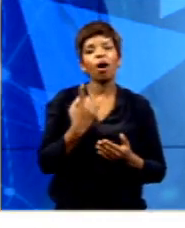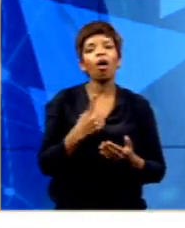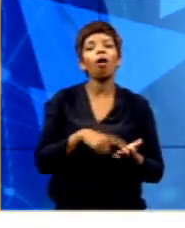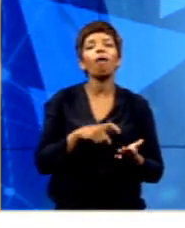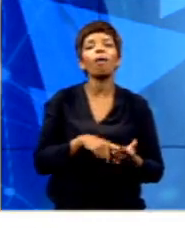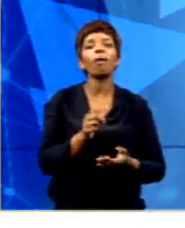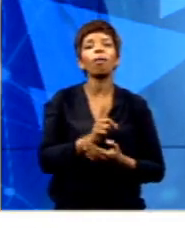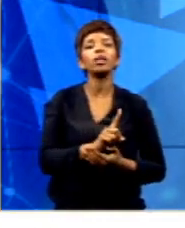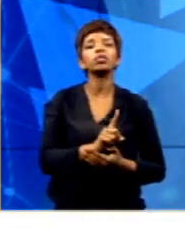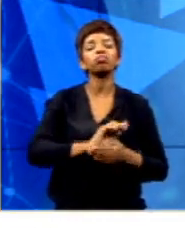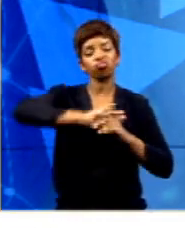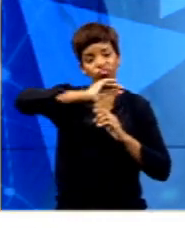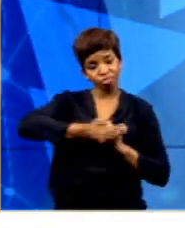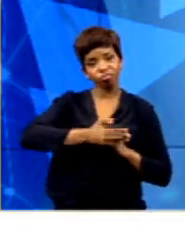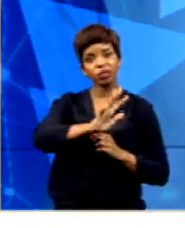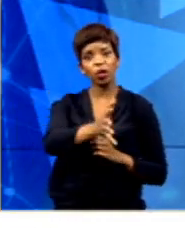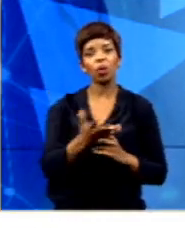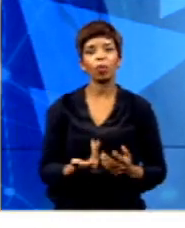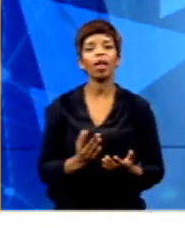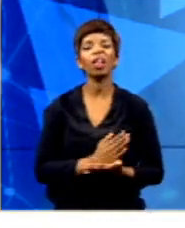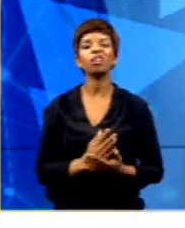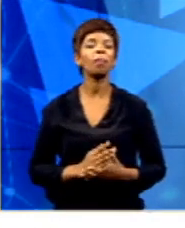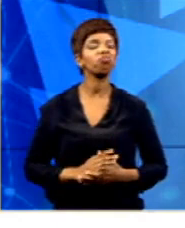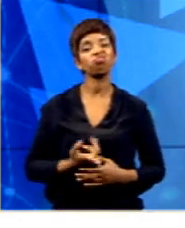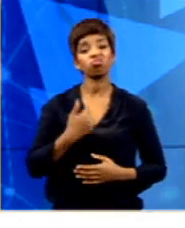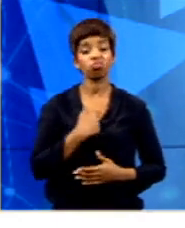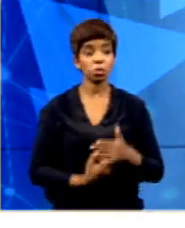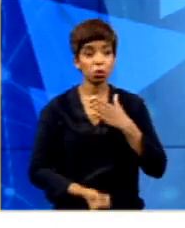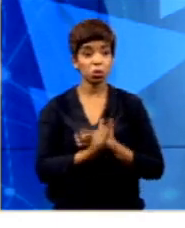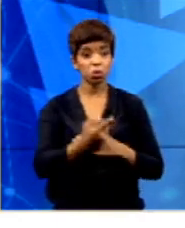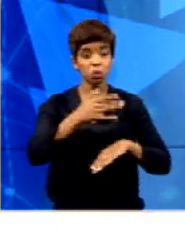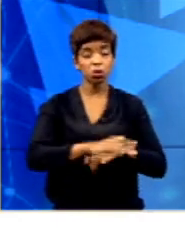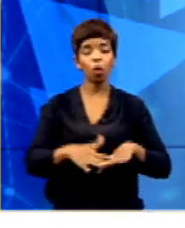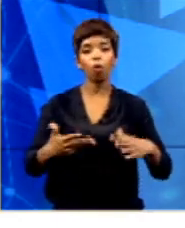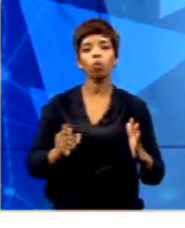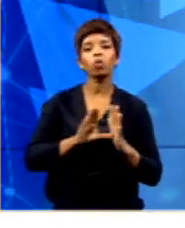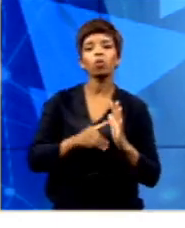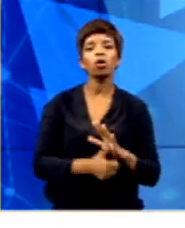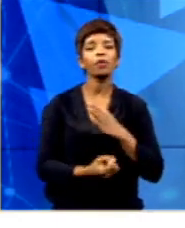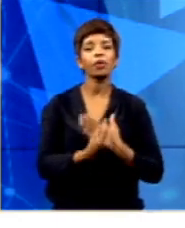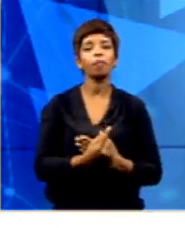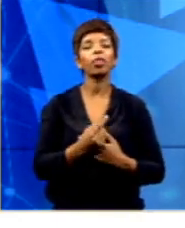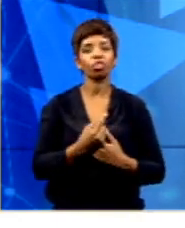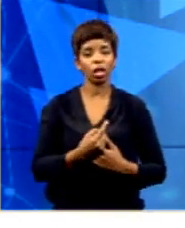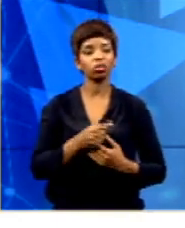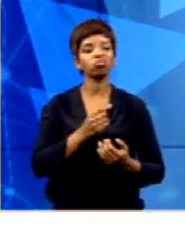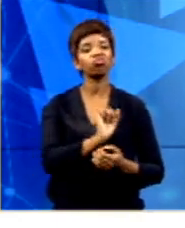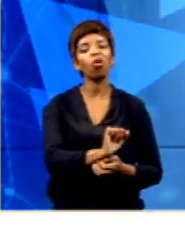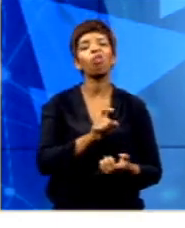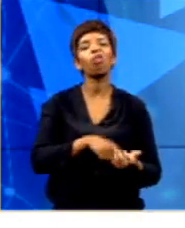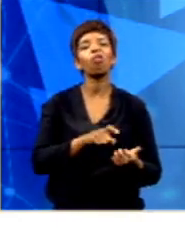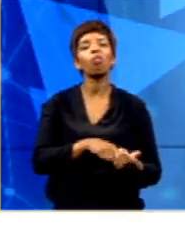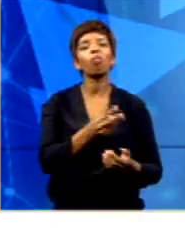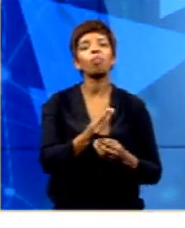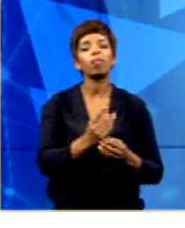suspend or take over outstanding debt in the event of death, disability or retrenchment. Now, during this lockdown